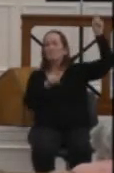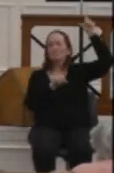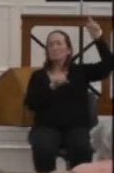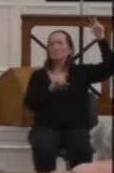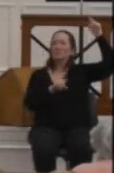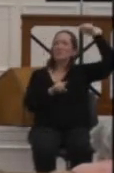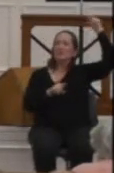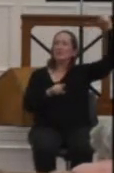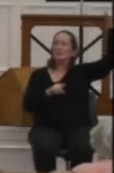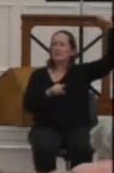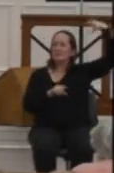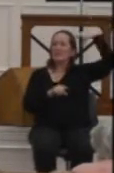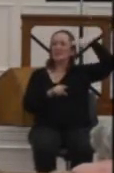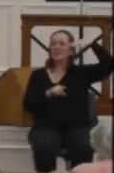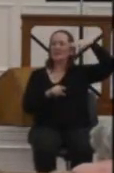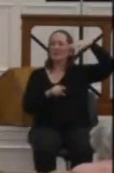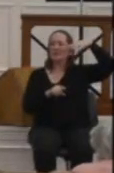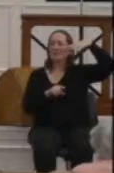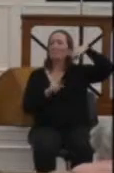But when he got to us,